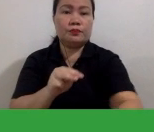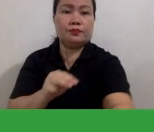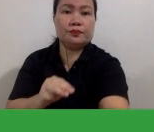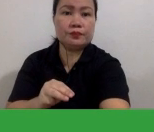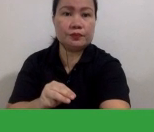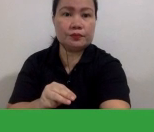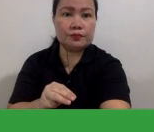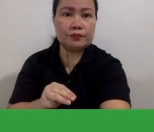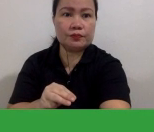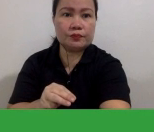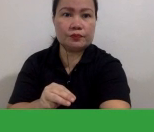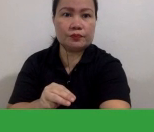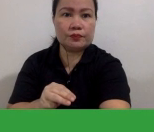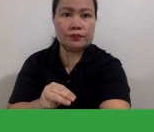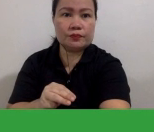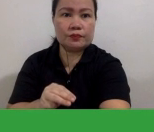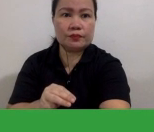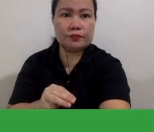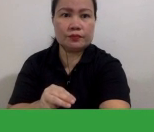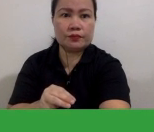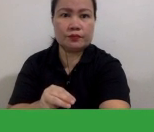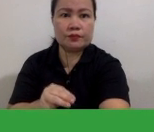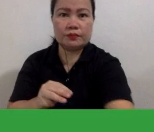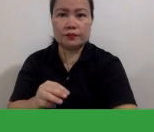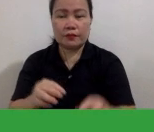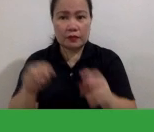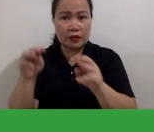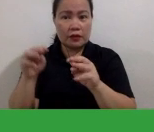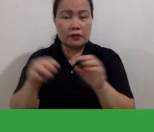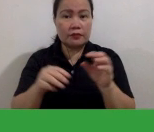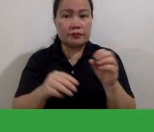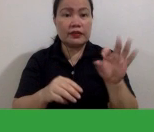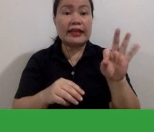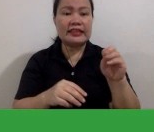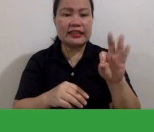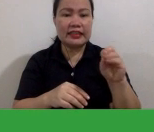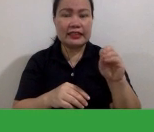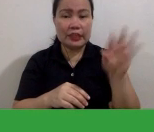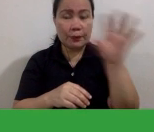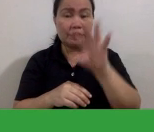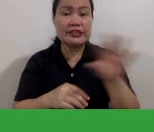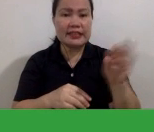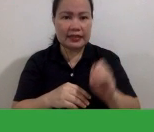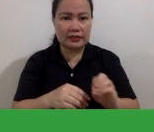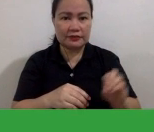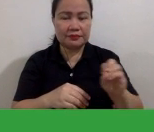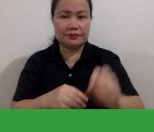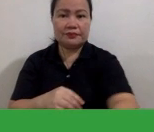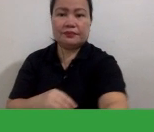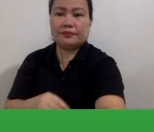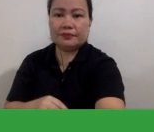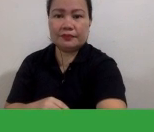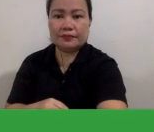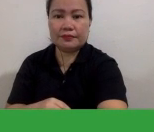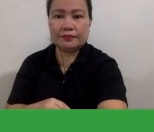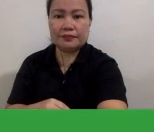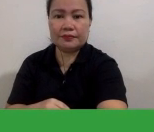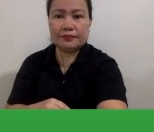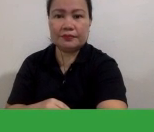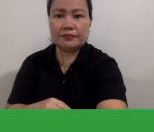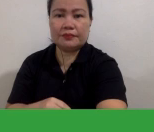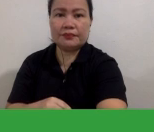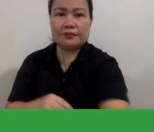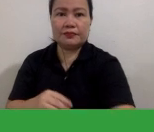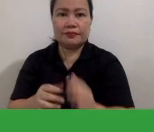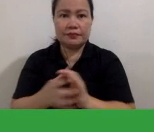1, 2. Since meron tayong bakante dito, lalagyan natin siya ng 0. Therefore, we have 90%.